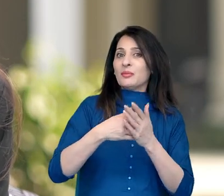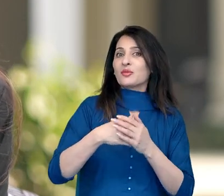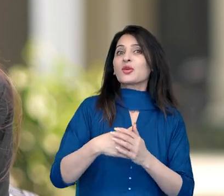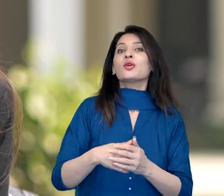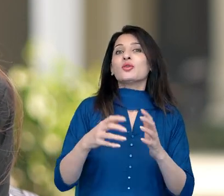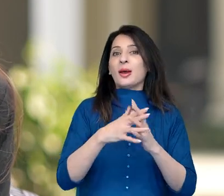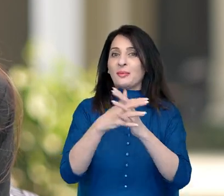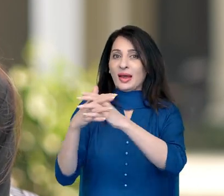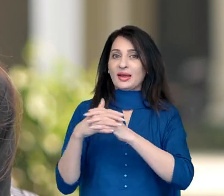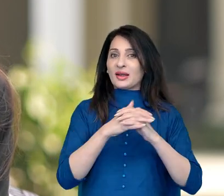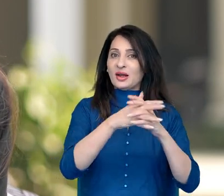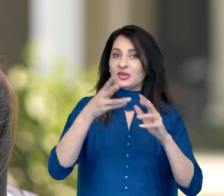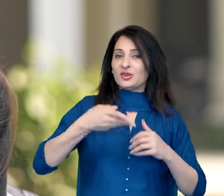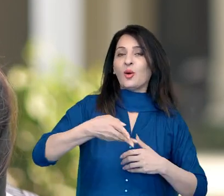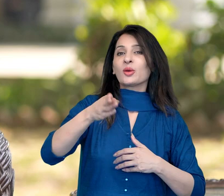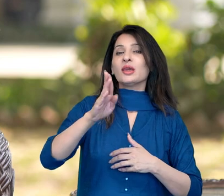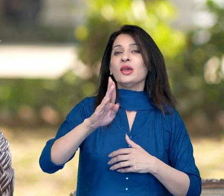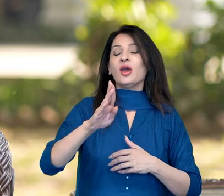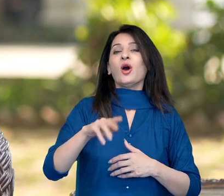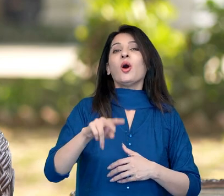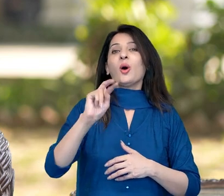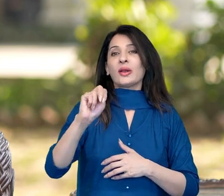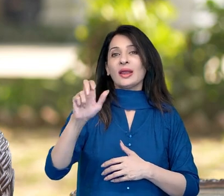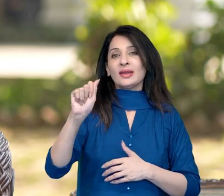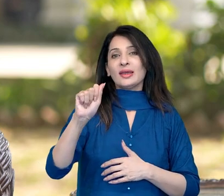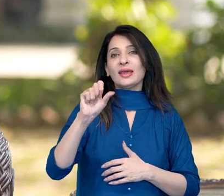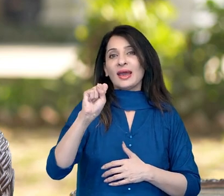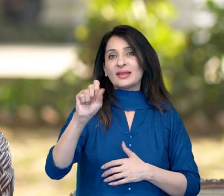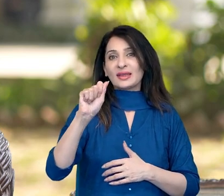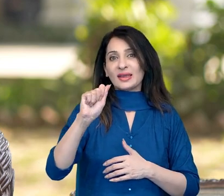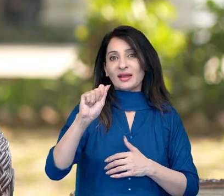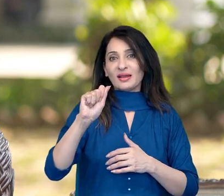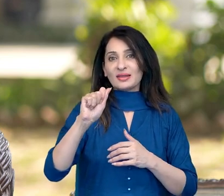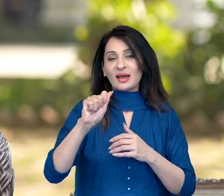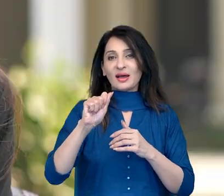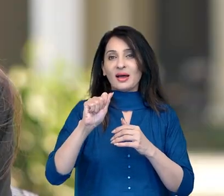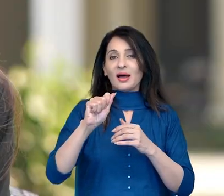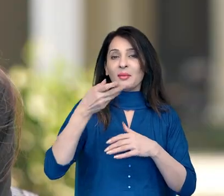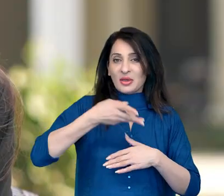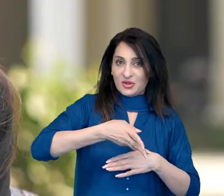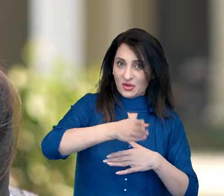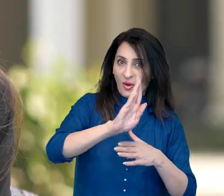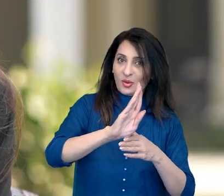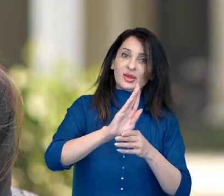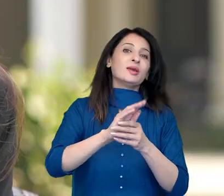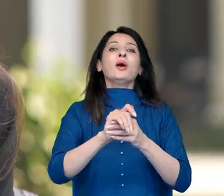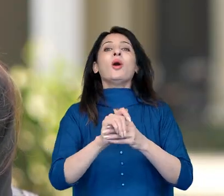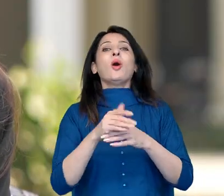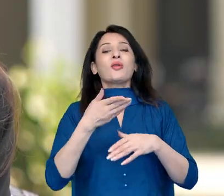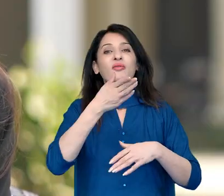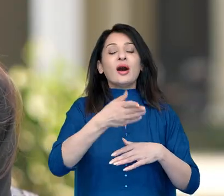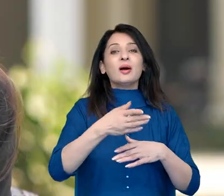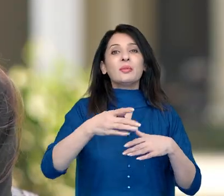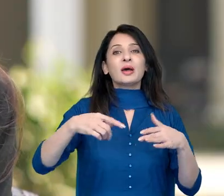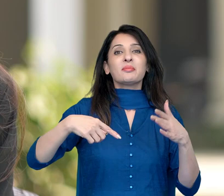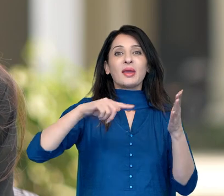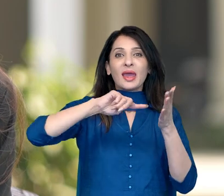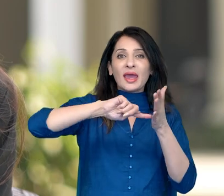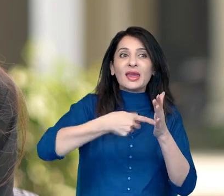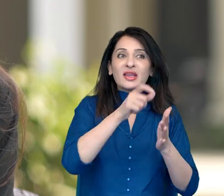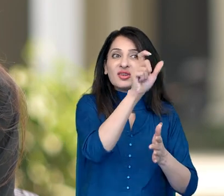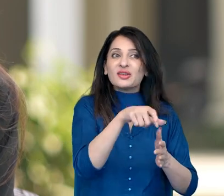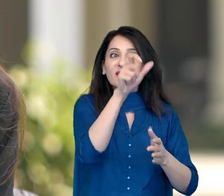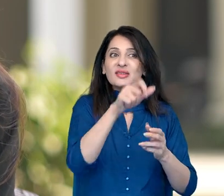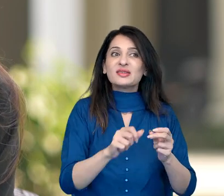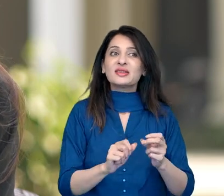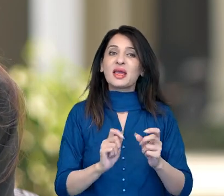3-week exchange program in the United States. I went to NASA's Goddard Space Flight Center and met astronauts and mechanical engineers who